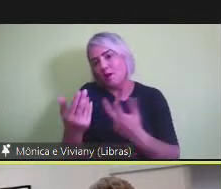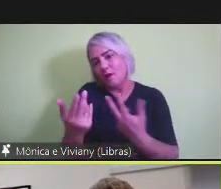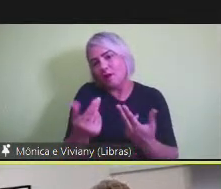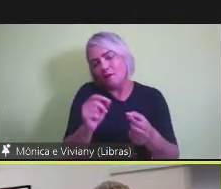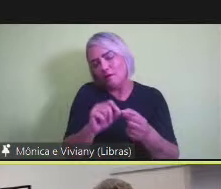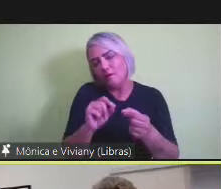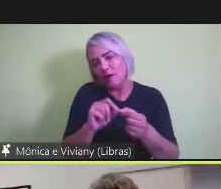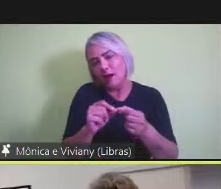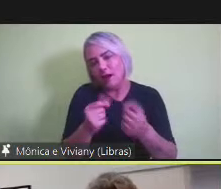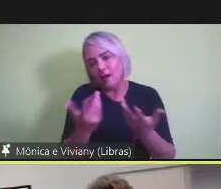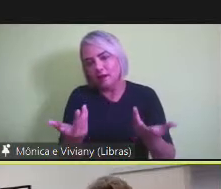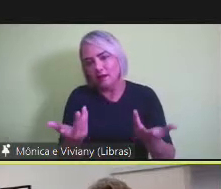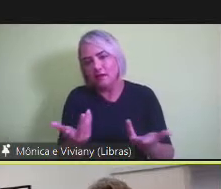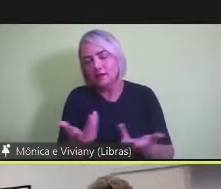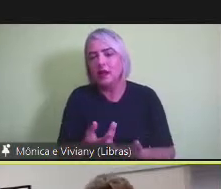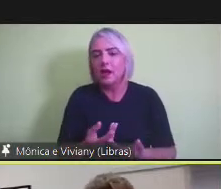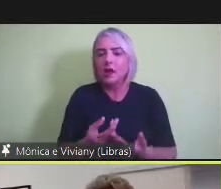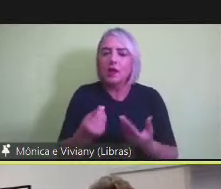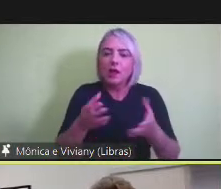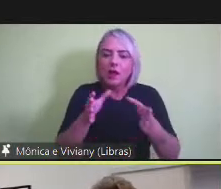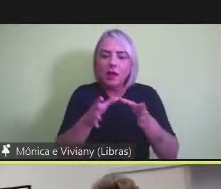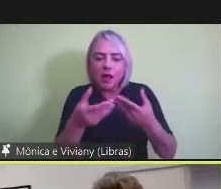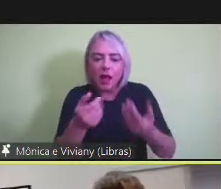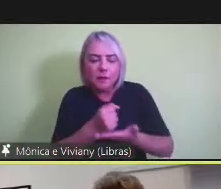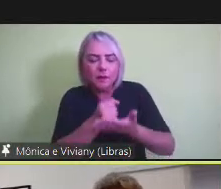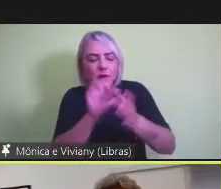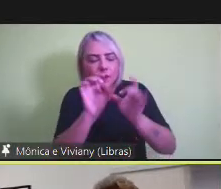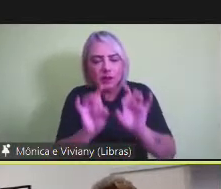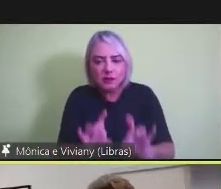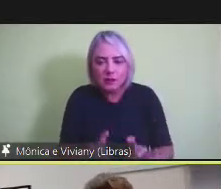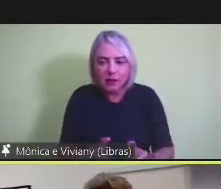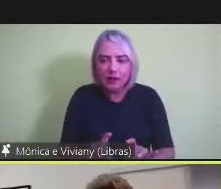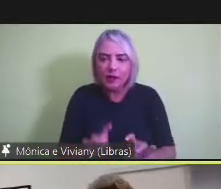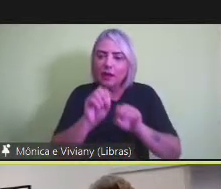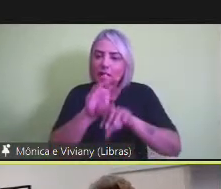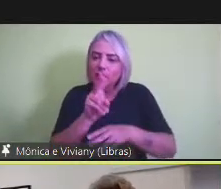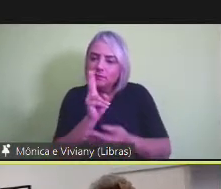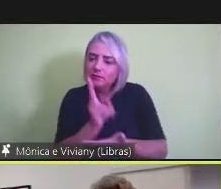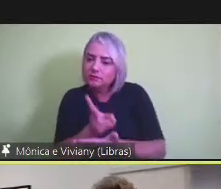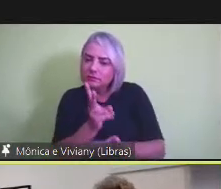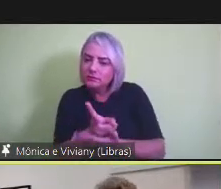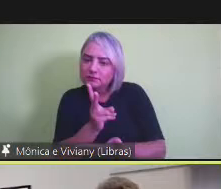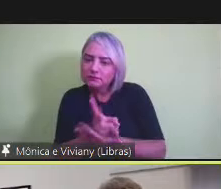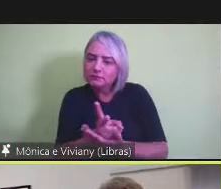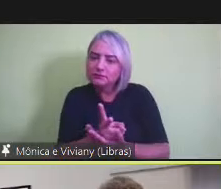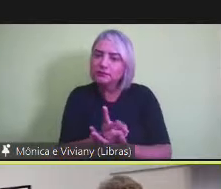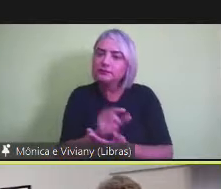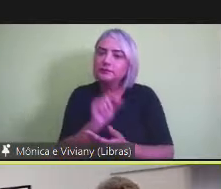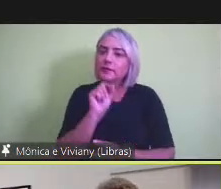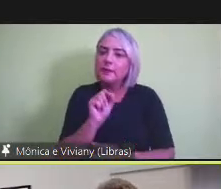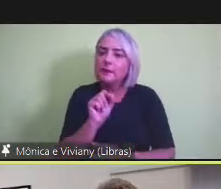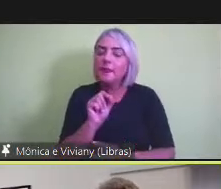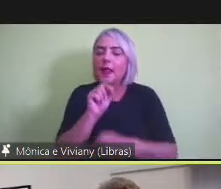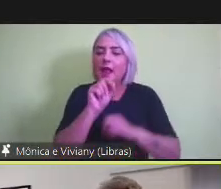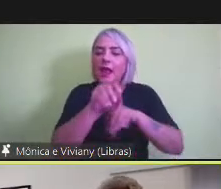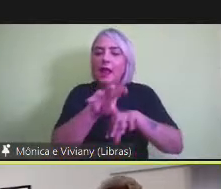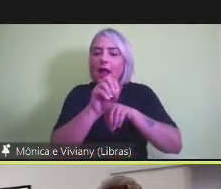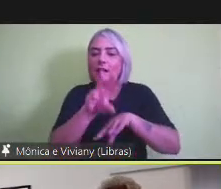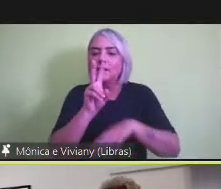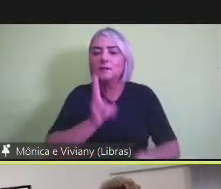care, like it is done with a nutrition. So you do the support, specialized support via this